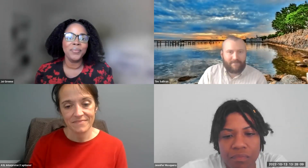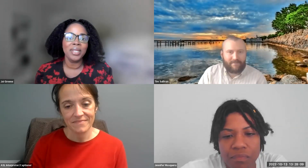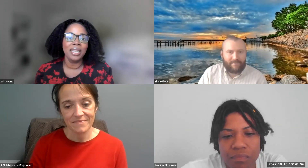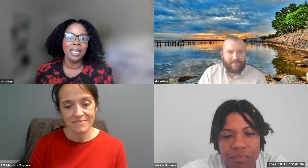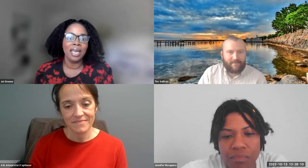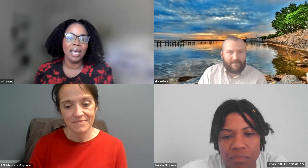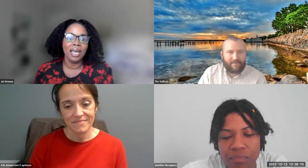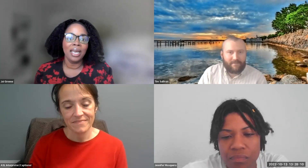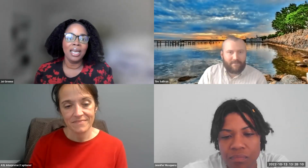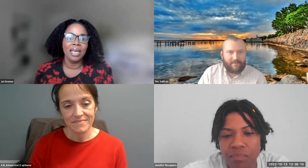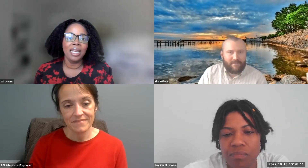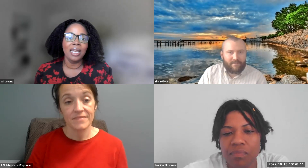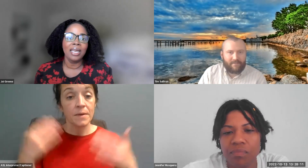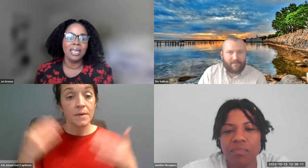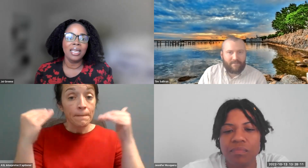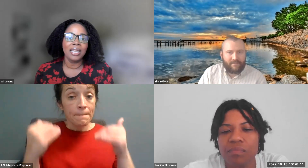demonstration